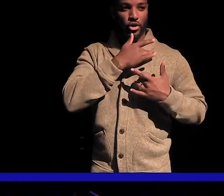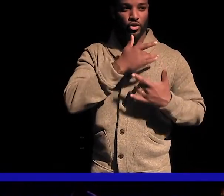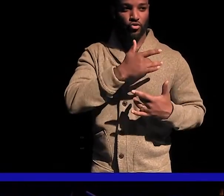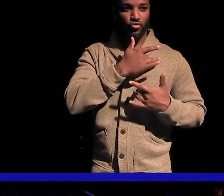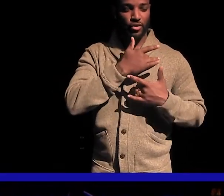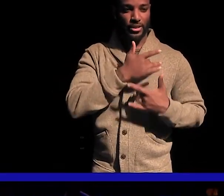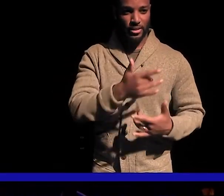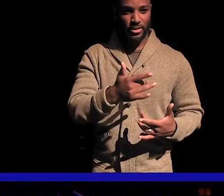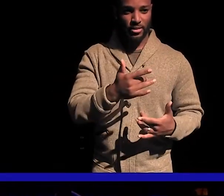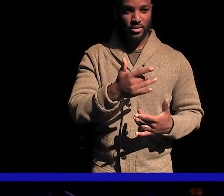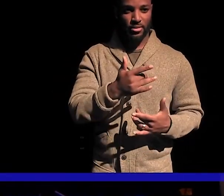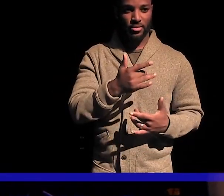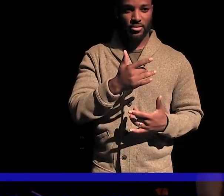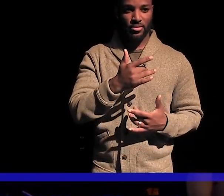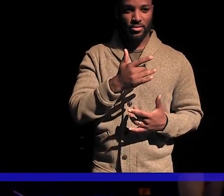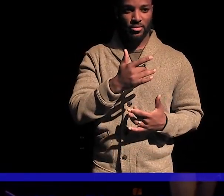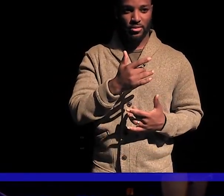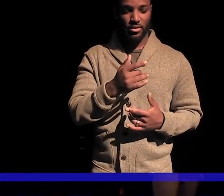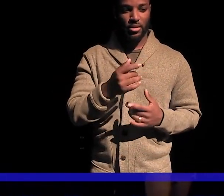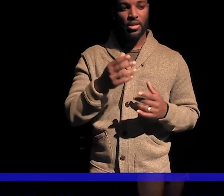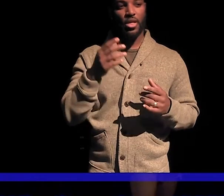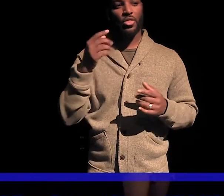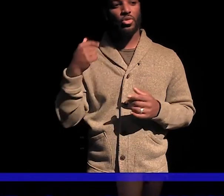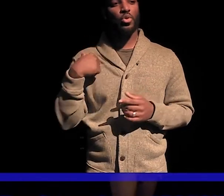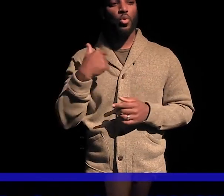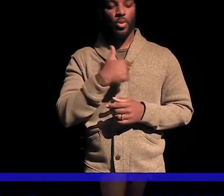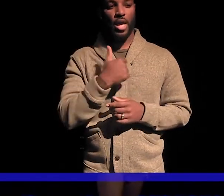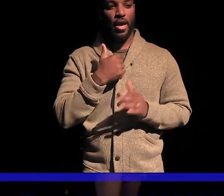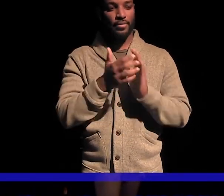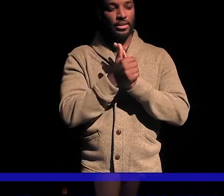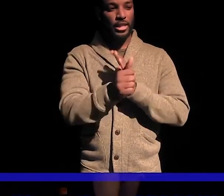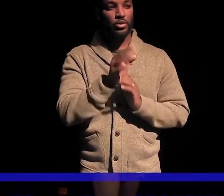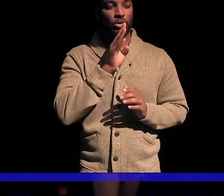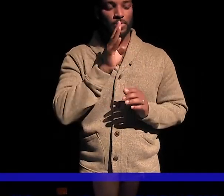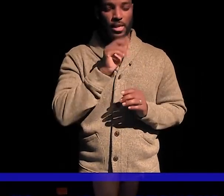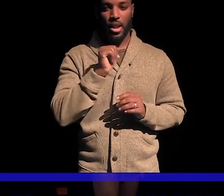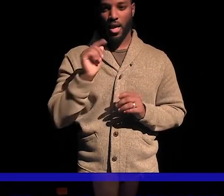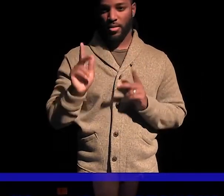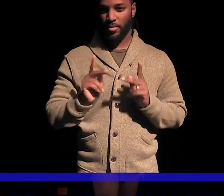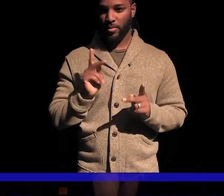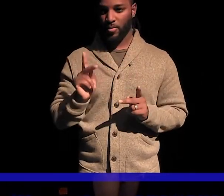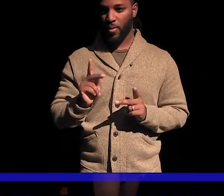credence to the message that we speak to others.